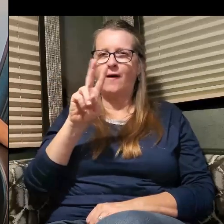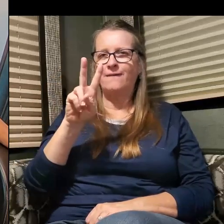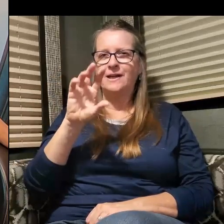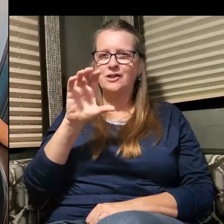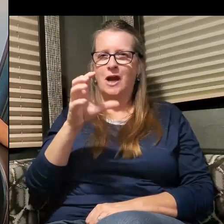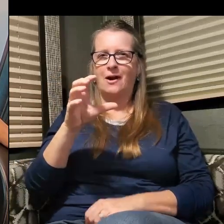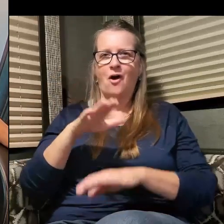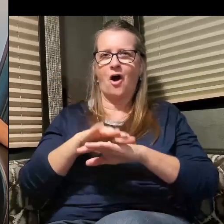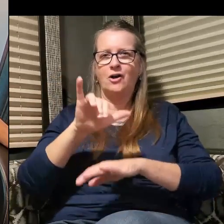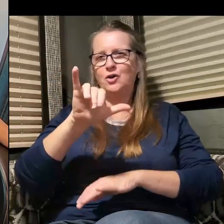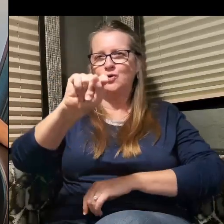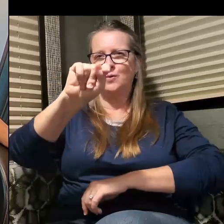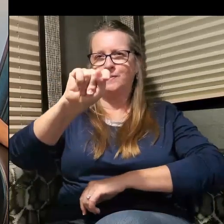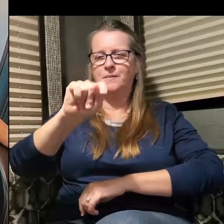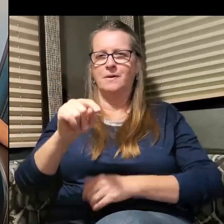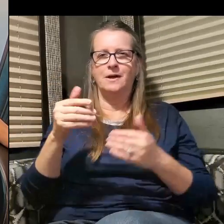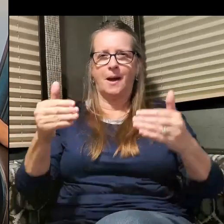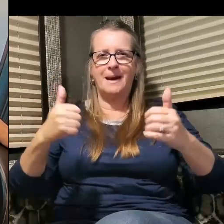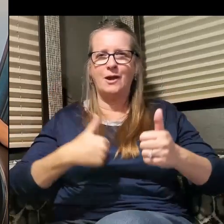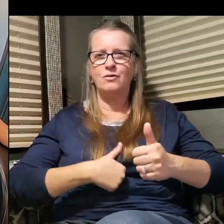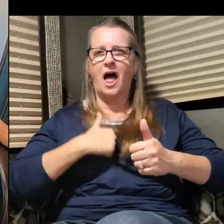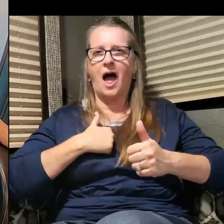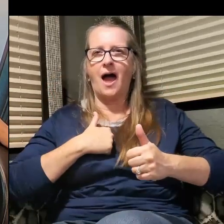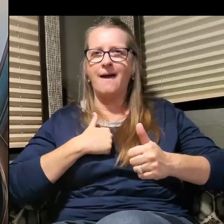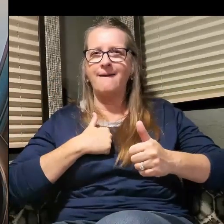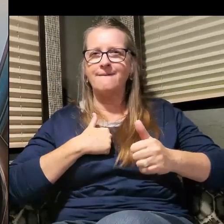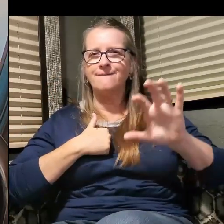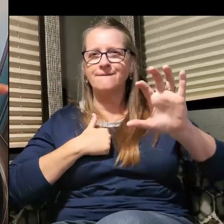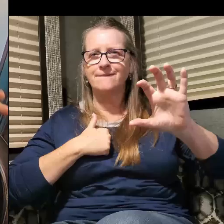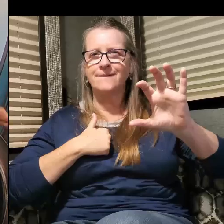craziest RV channel on YouTube. Coming at you live.